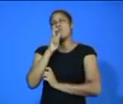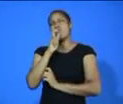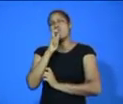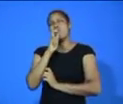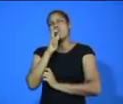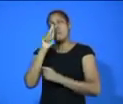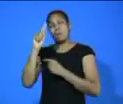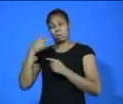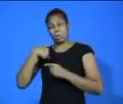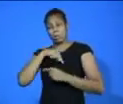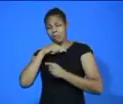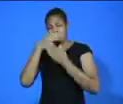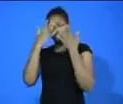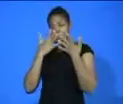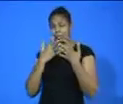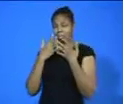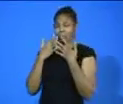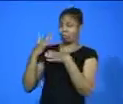call,